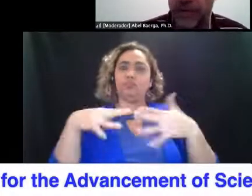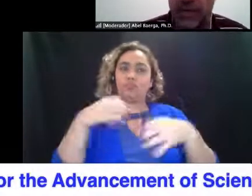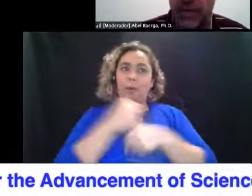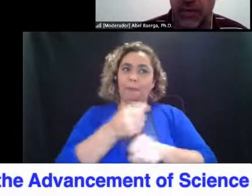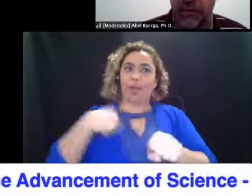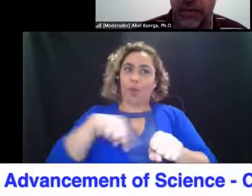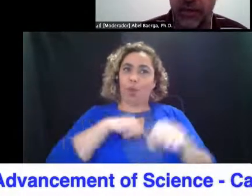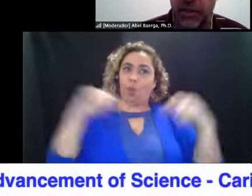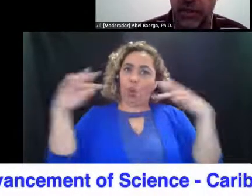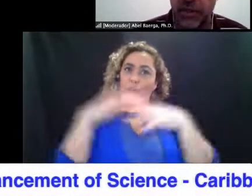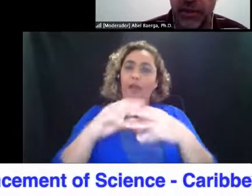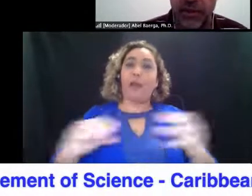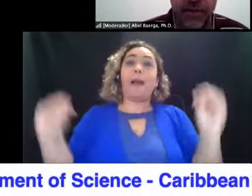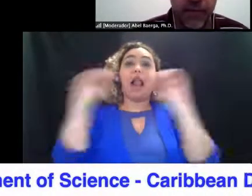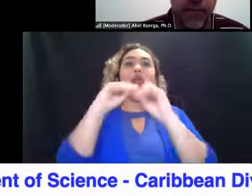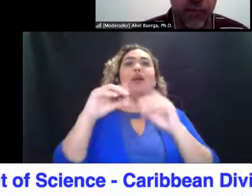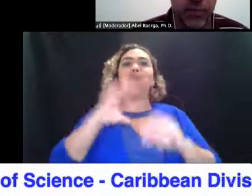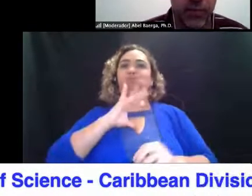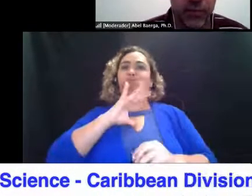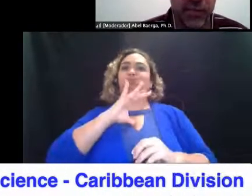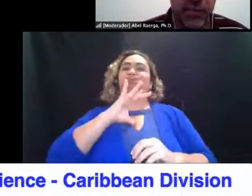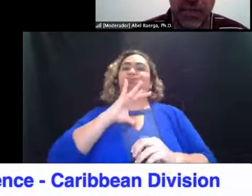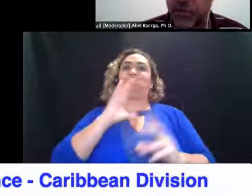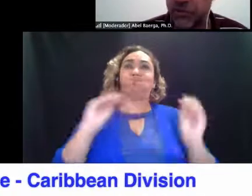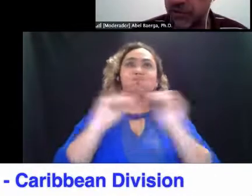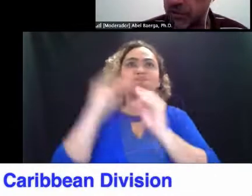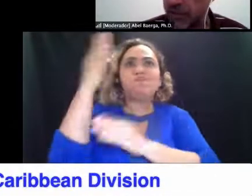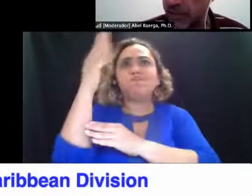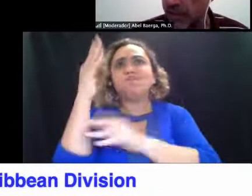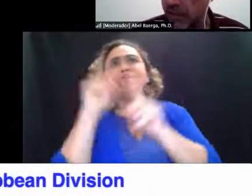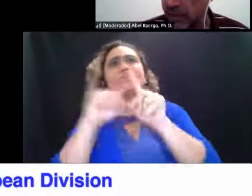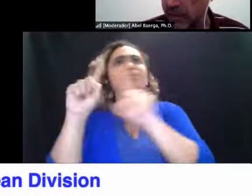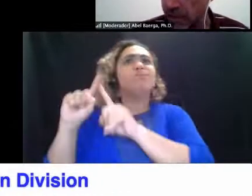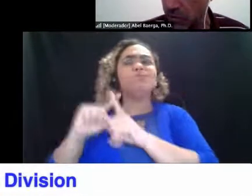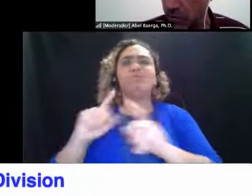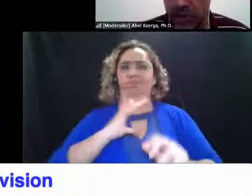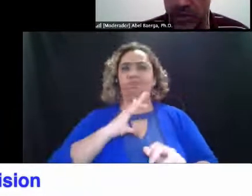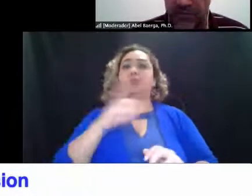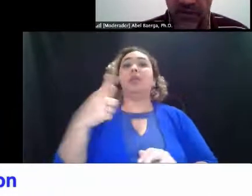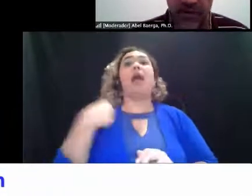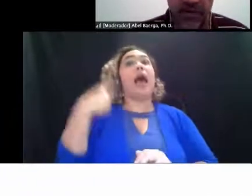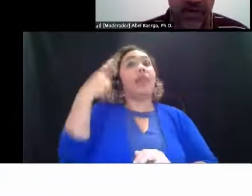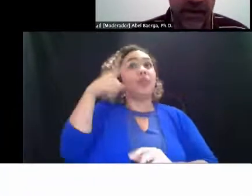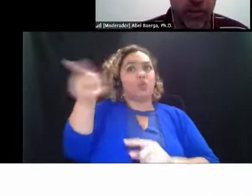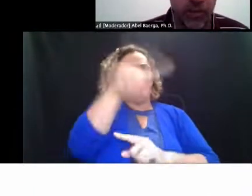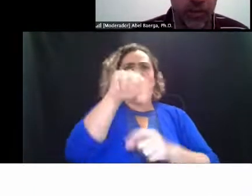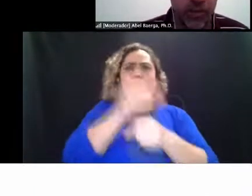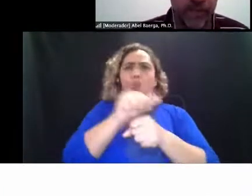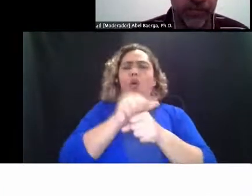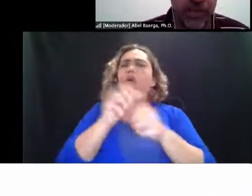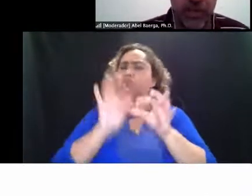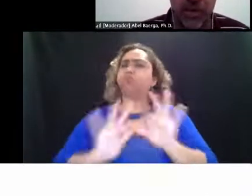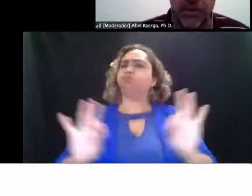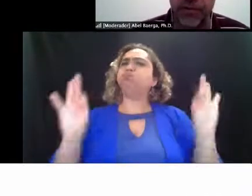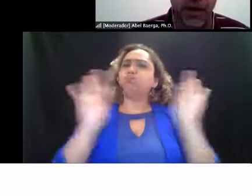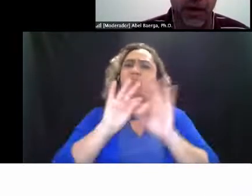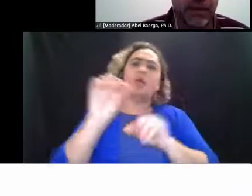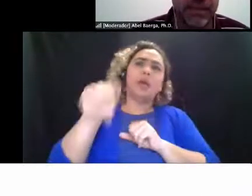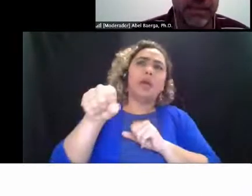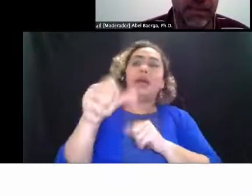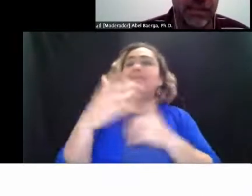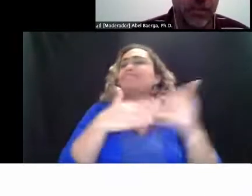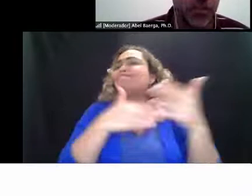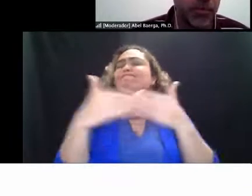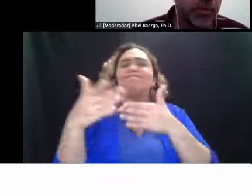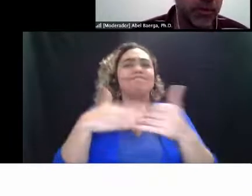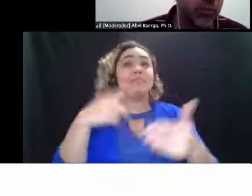conference a lot richer for your presentations. I think your work is very valuable regardless, and